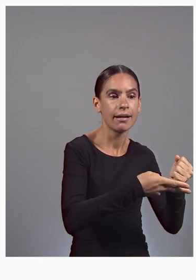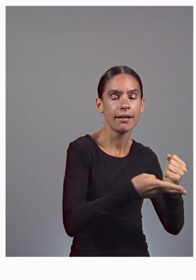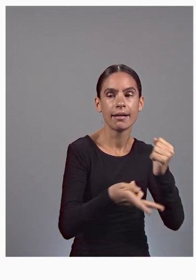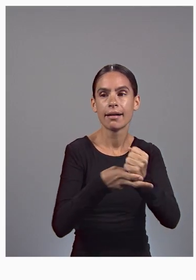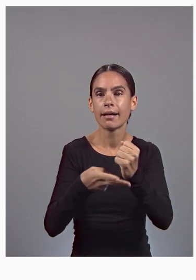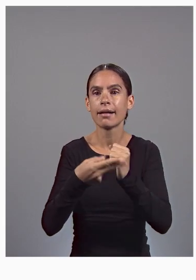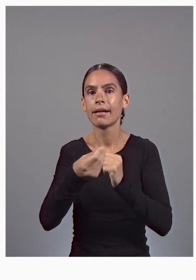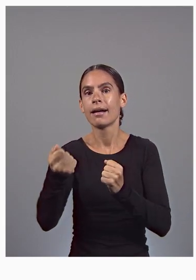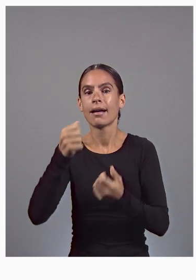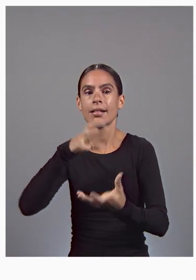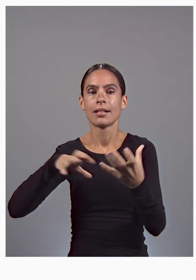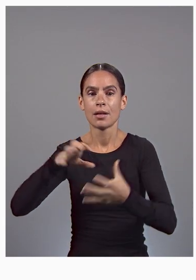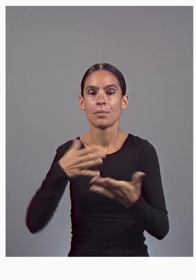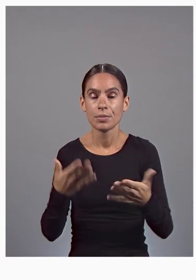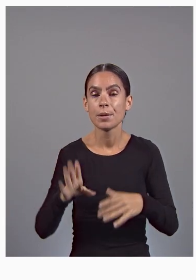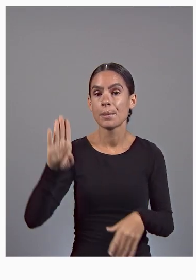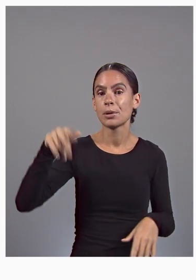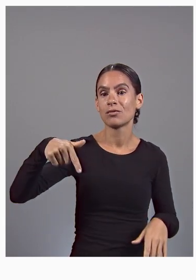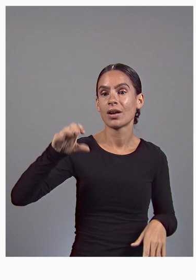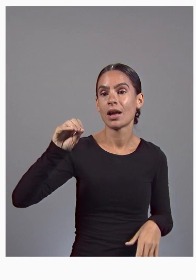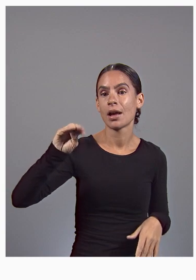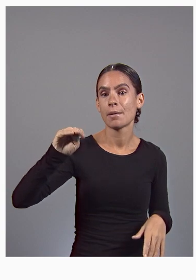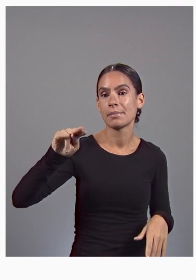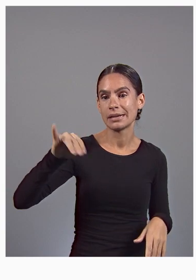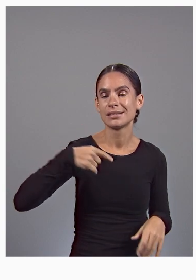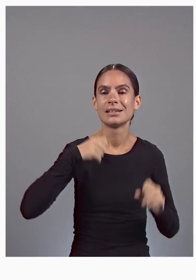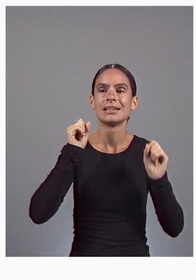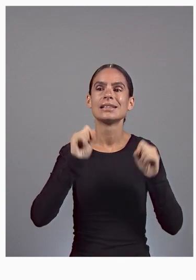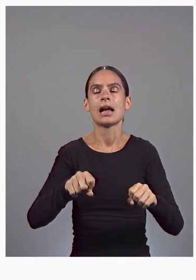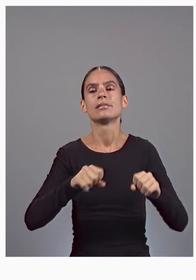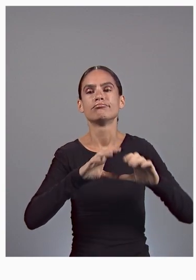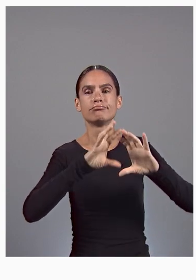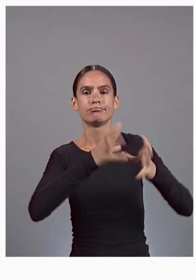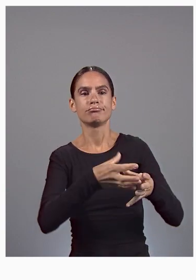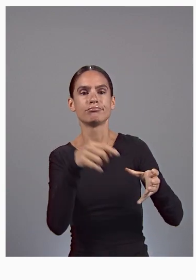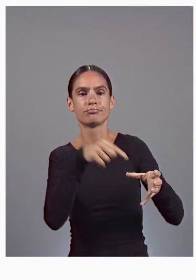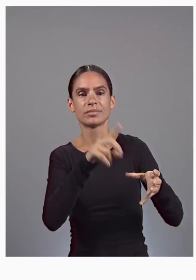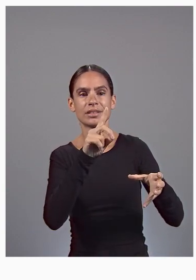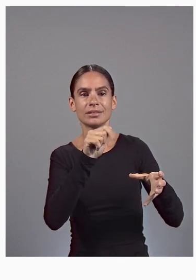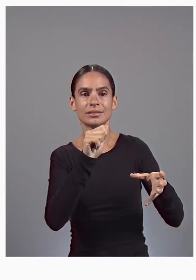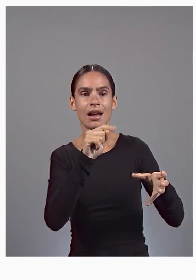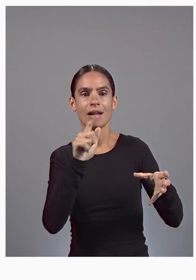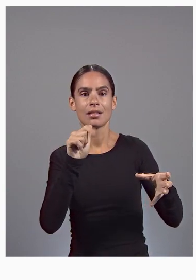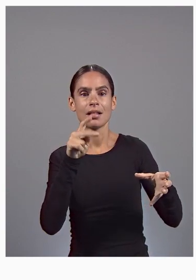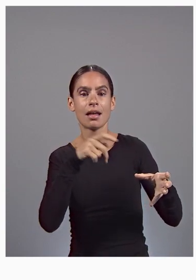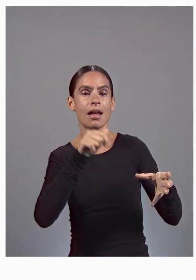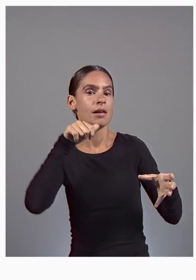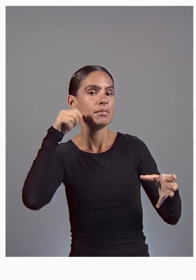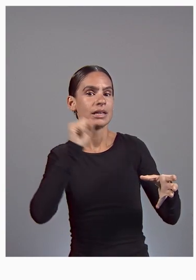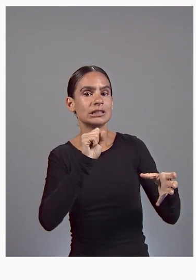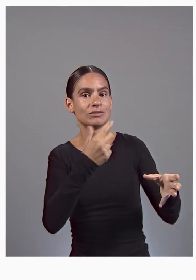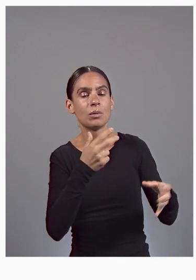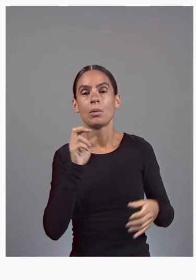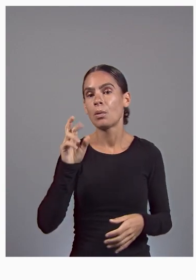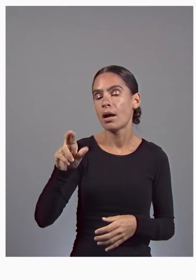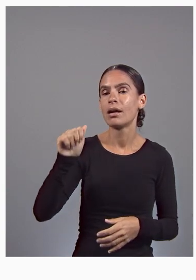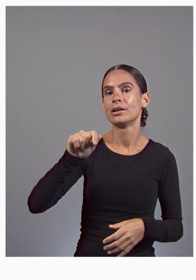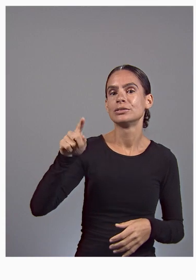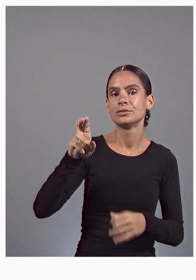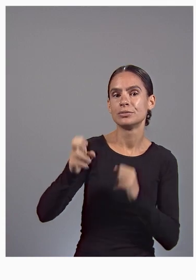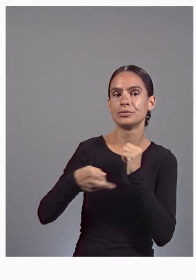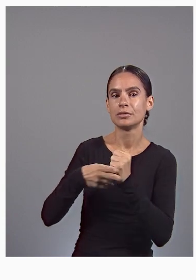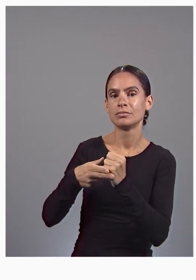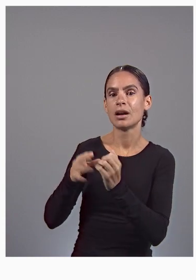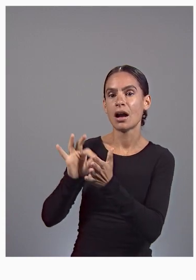I can actually have my data lake in Amazon S3 or here in my Azure storage account, and I don't have to move the data to actually run my